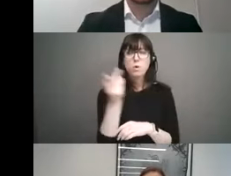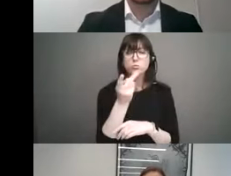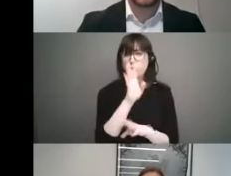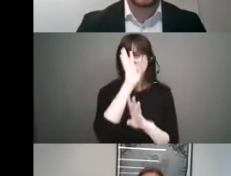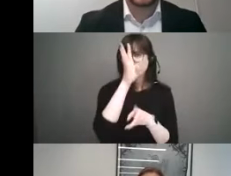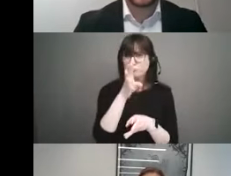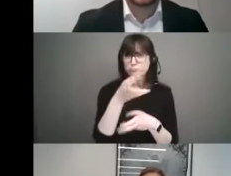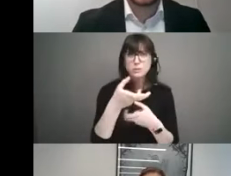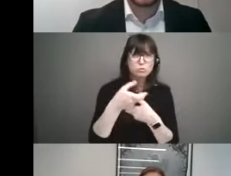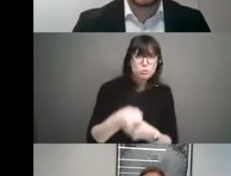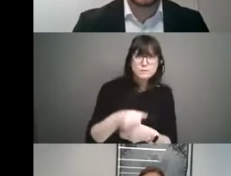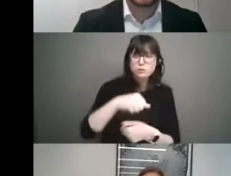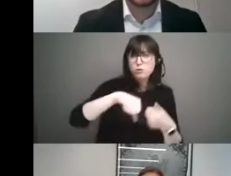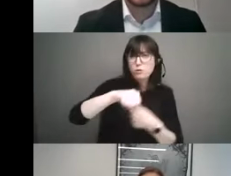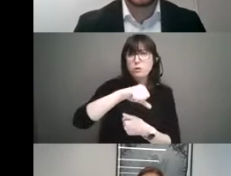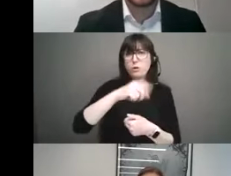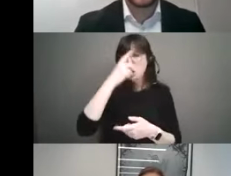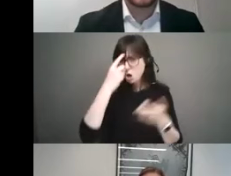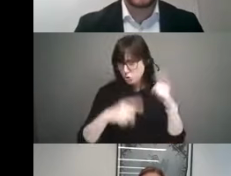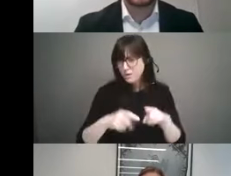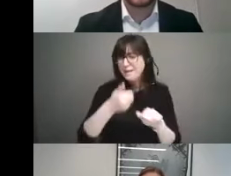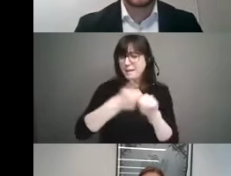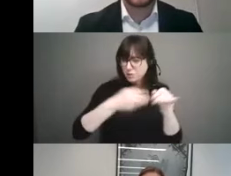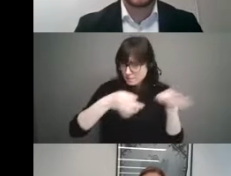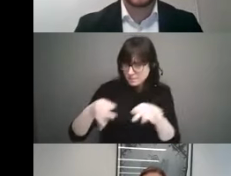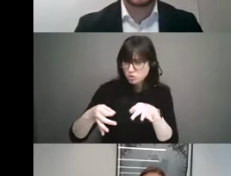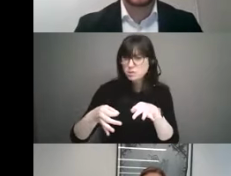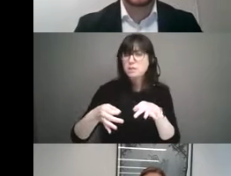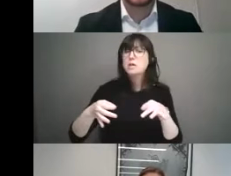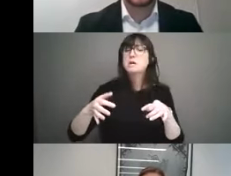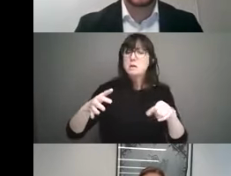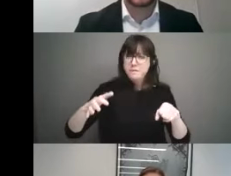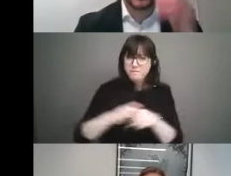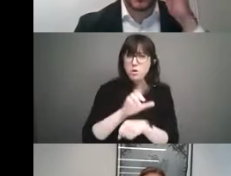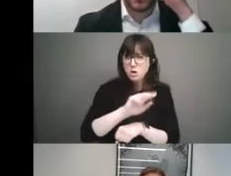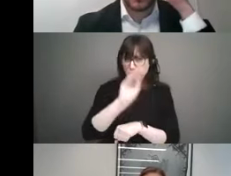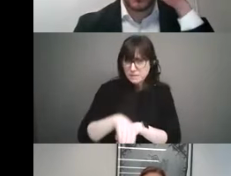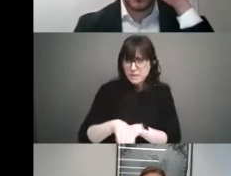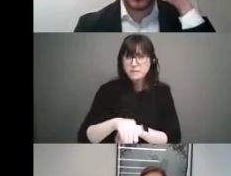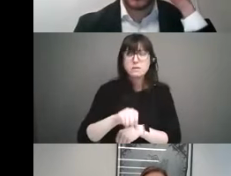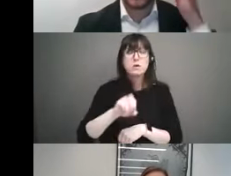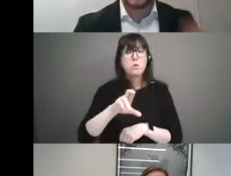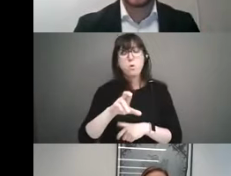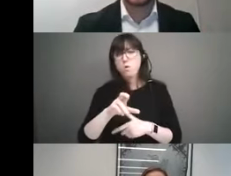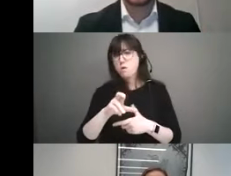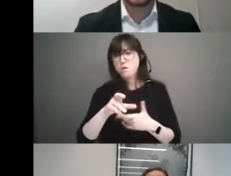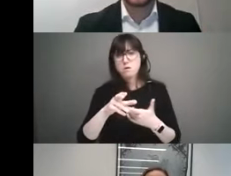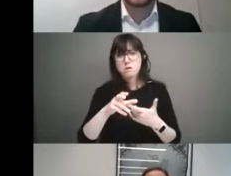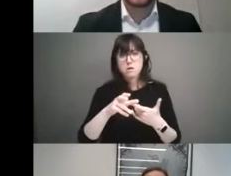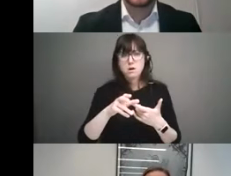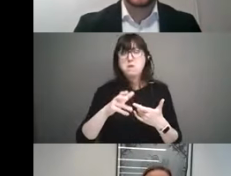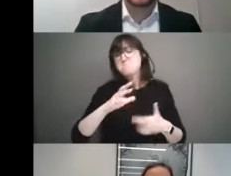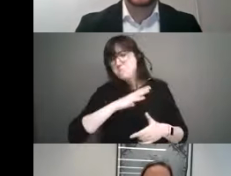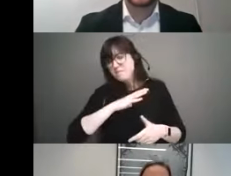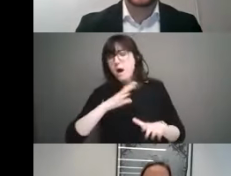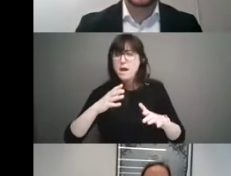and they trust one another and they agree that every decision is joint, even if one affects it as opposed to the both of them. But you really